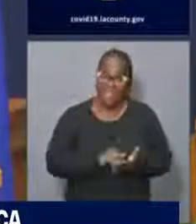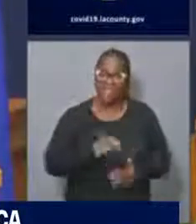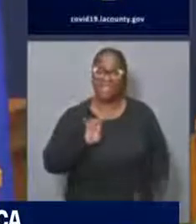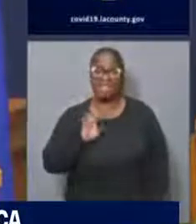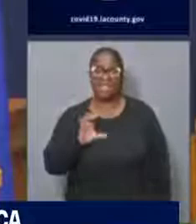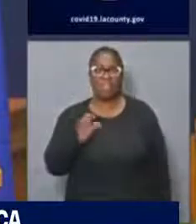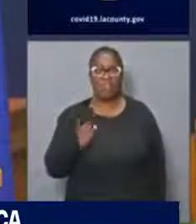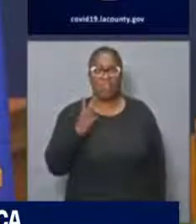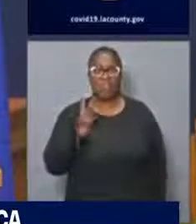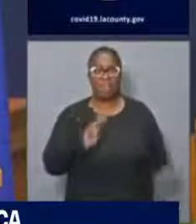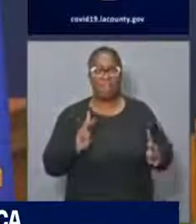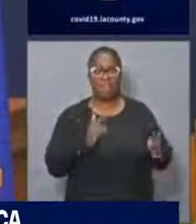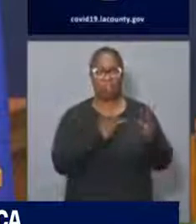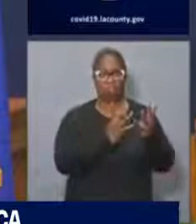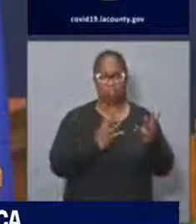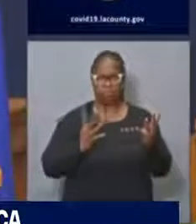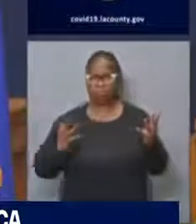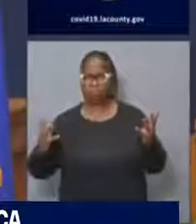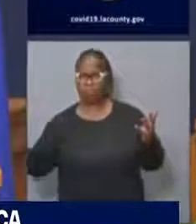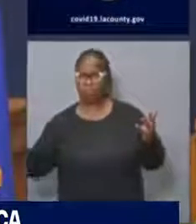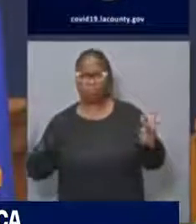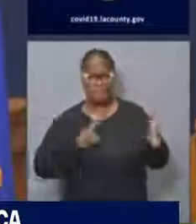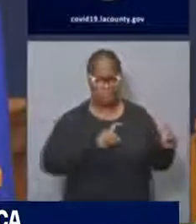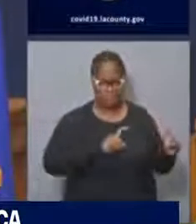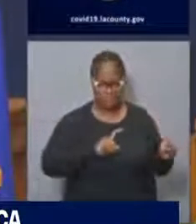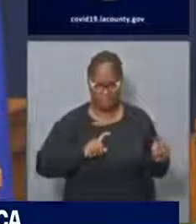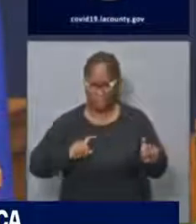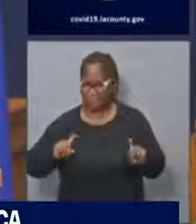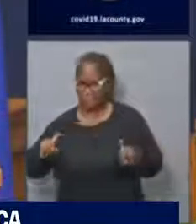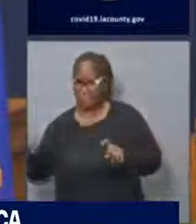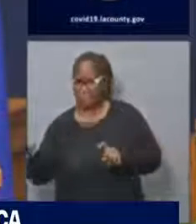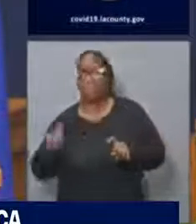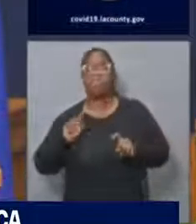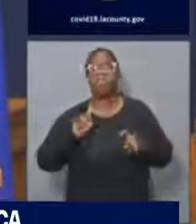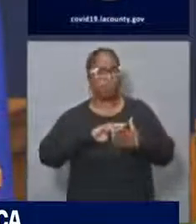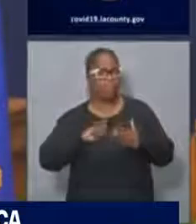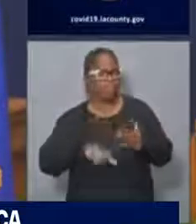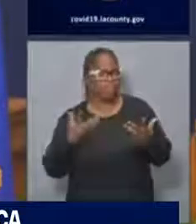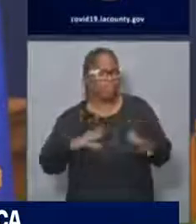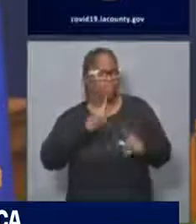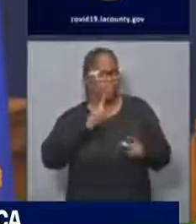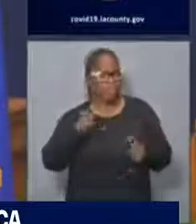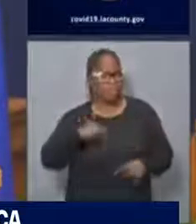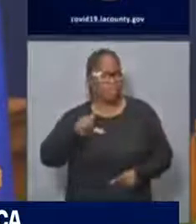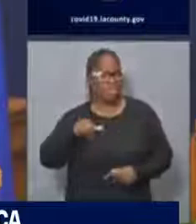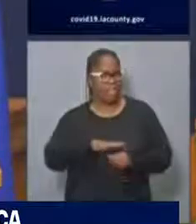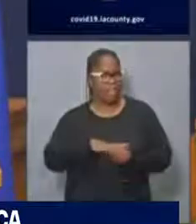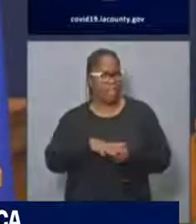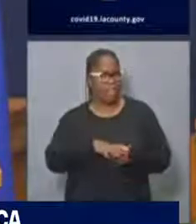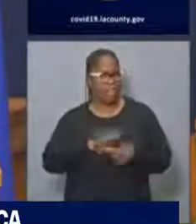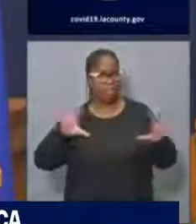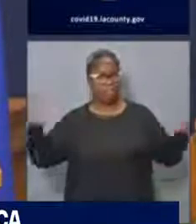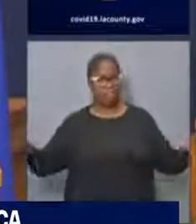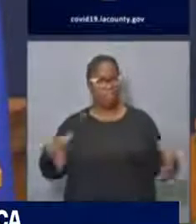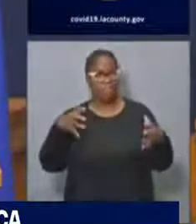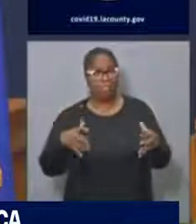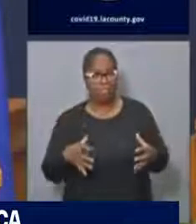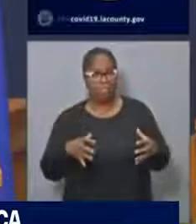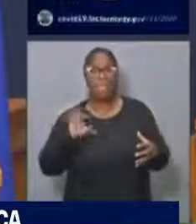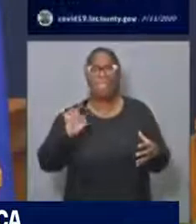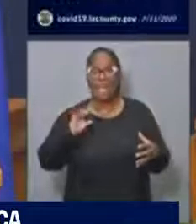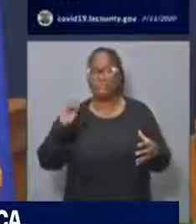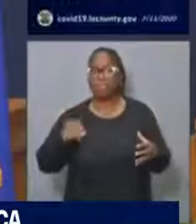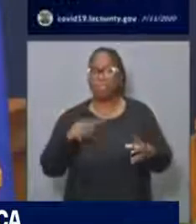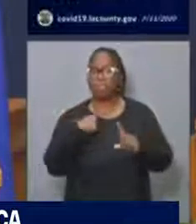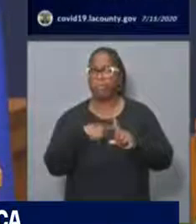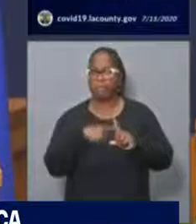1,409,712 people have been tested and had their results reported in LA County. 9% were positive over time.